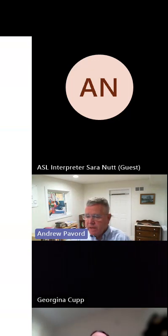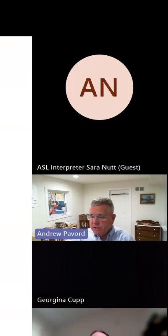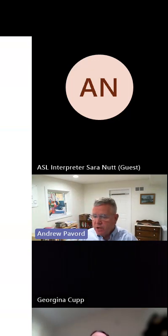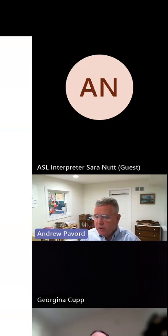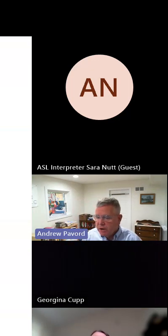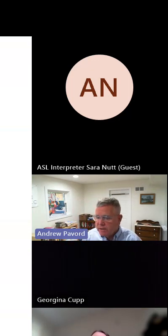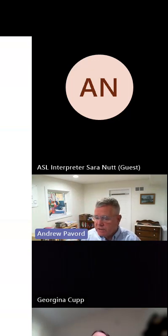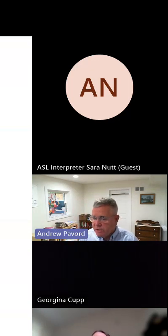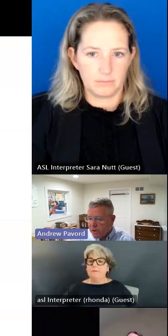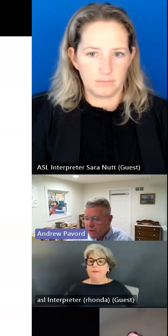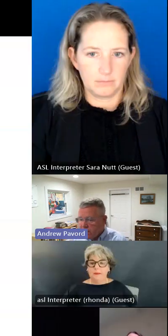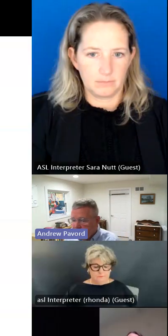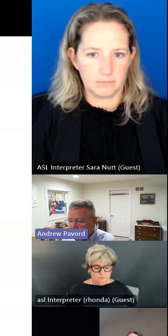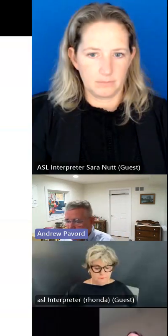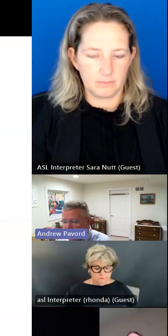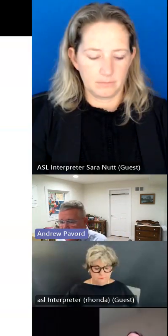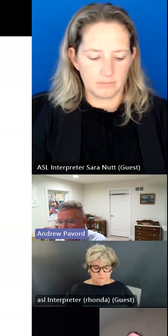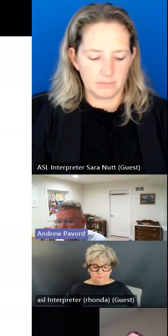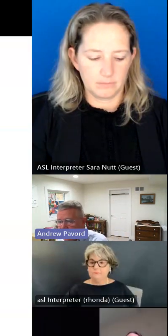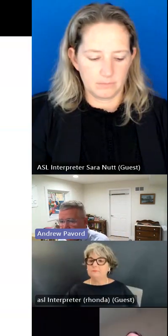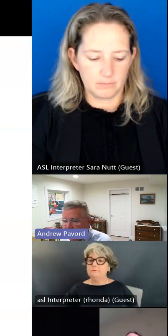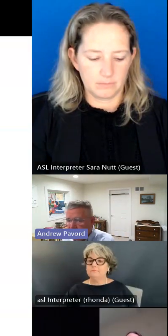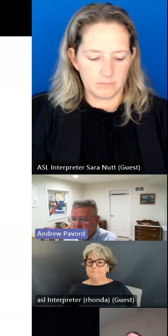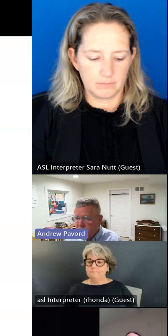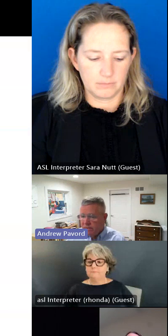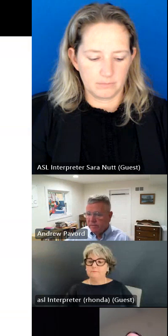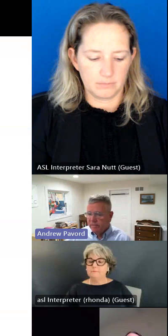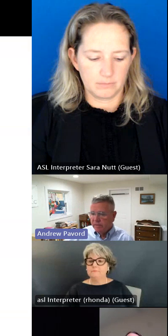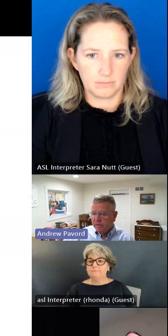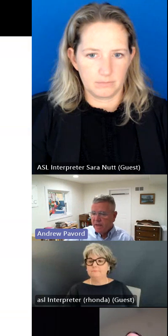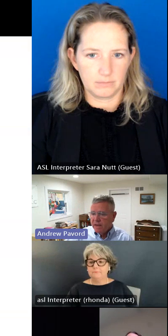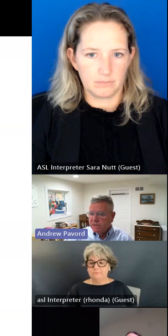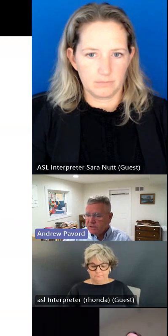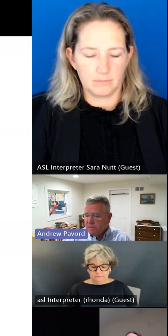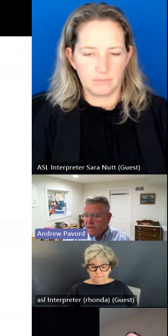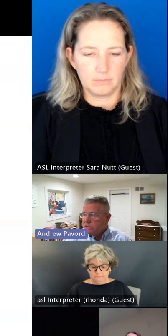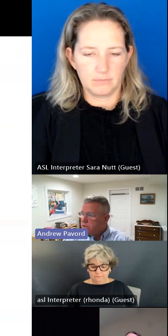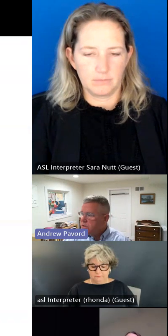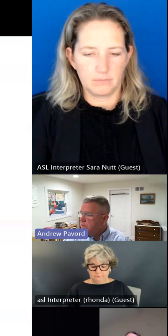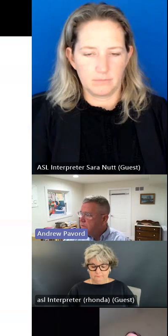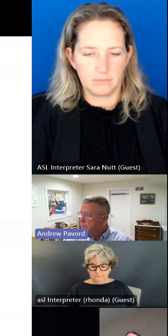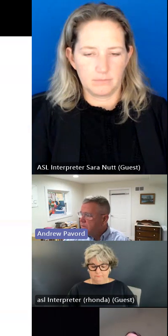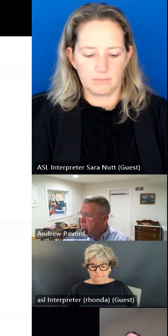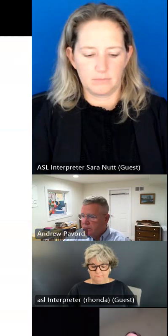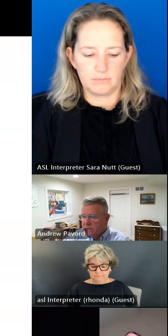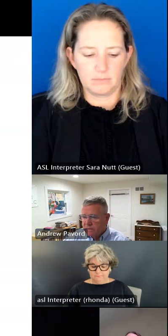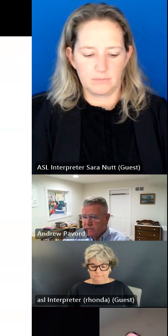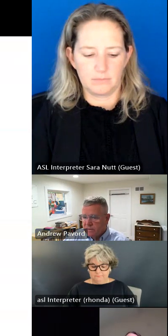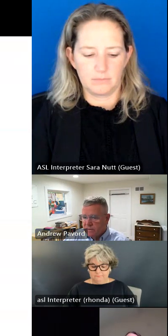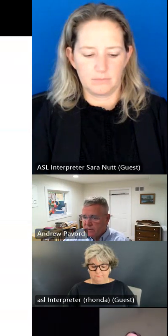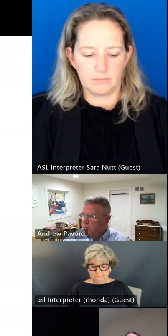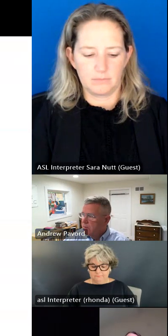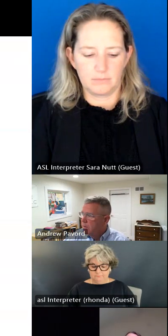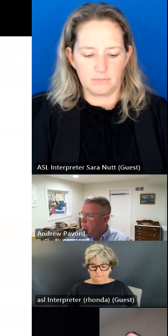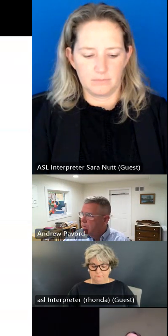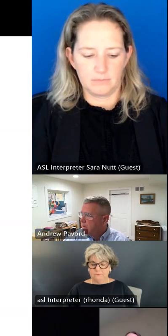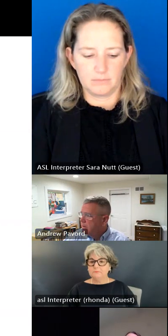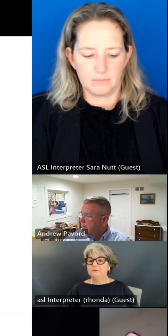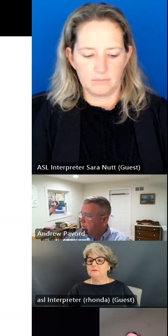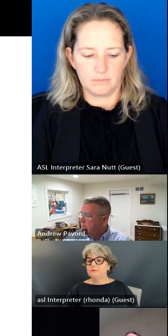Period availability is no year. I see no year, 28 and 100. Yeah, I see some answers.